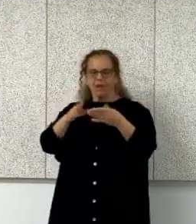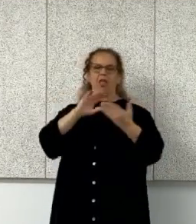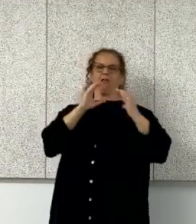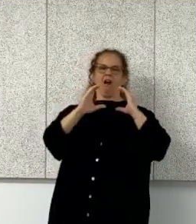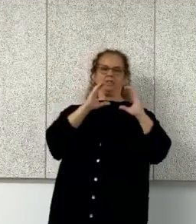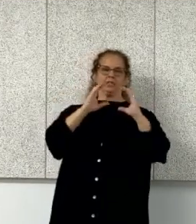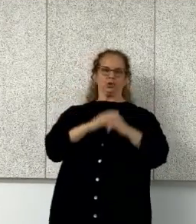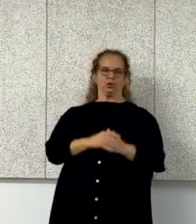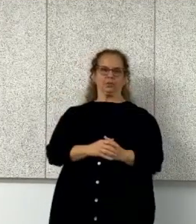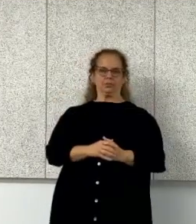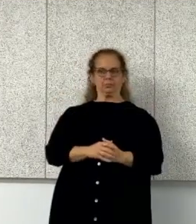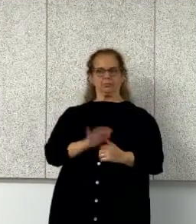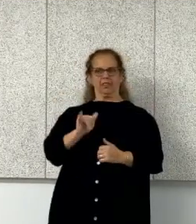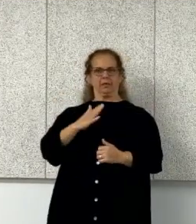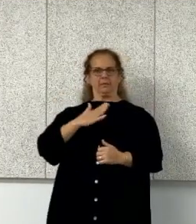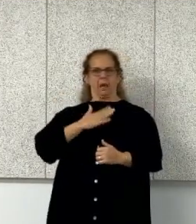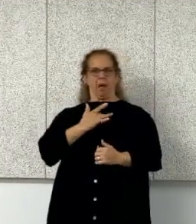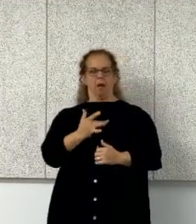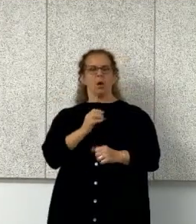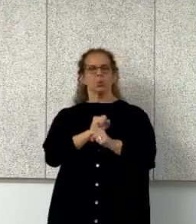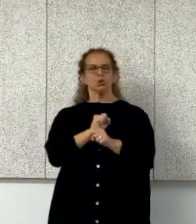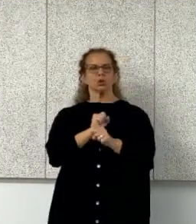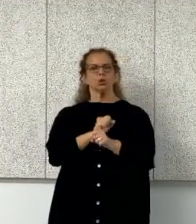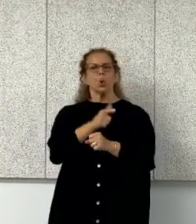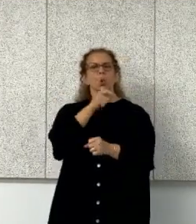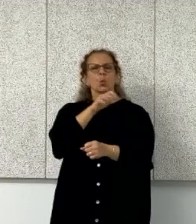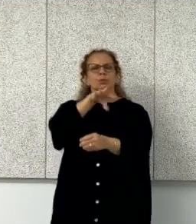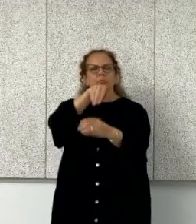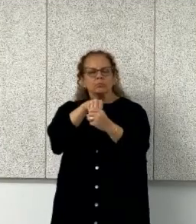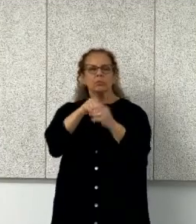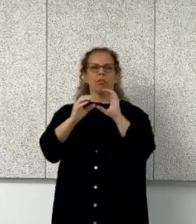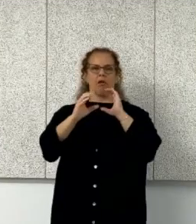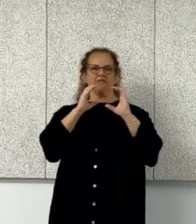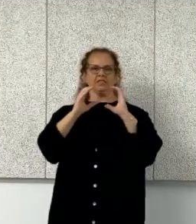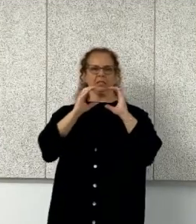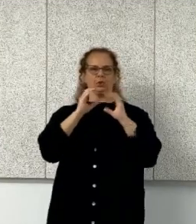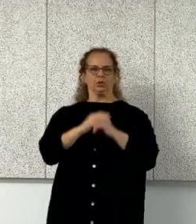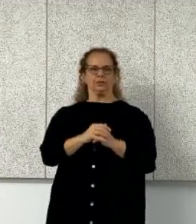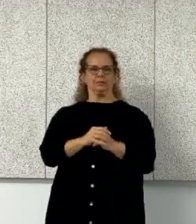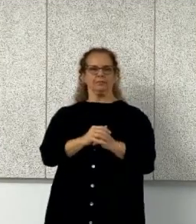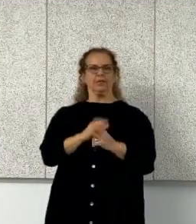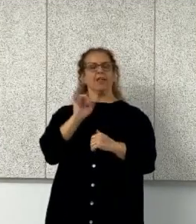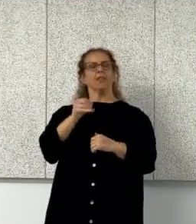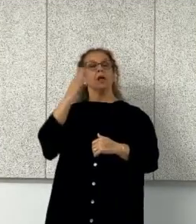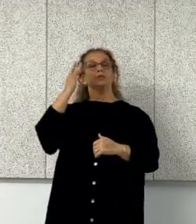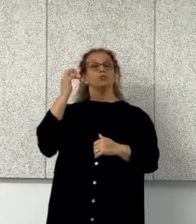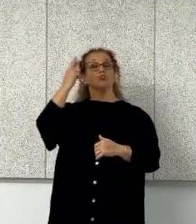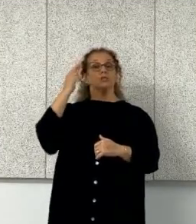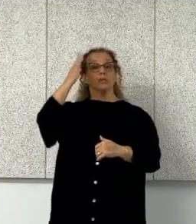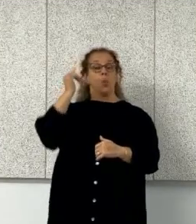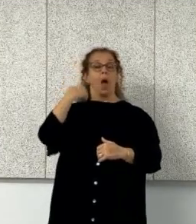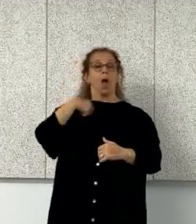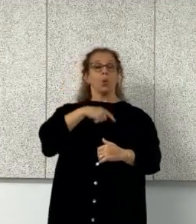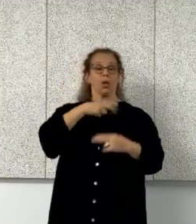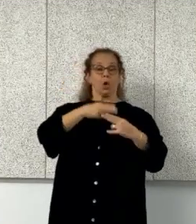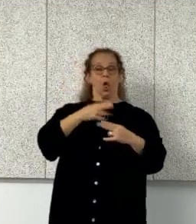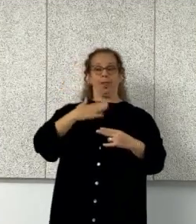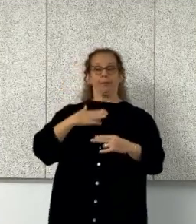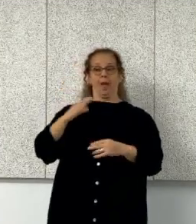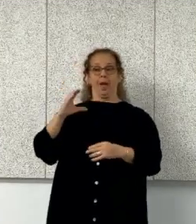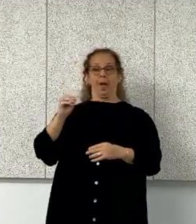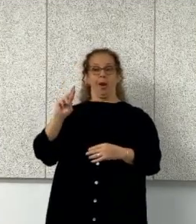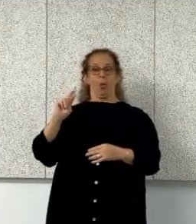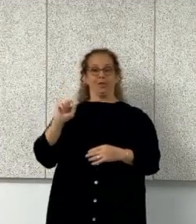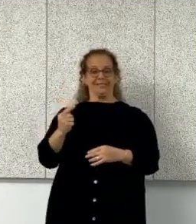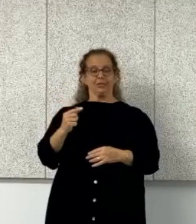us recentering, like, who is in that conversation? Which is why the company is called Center Arts, because we think about centering people, right? But